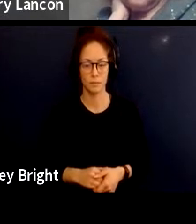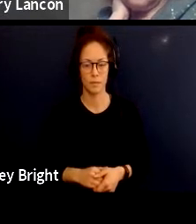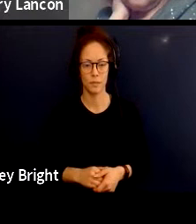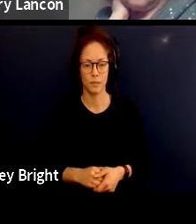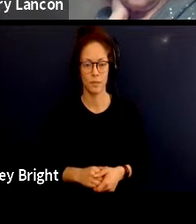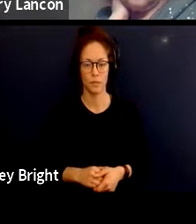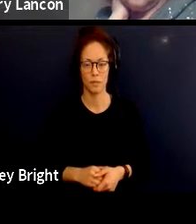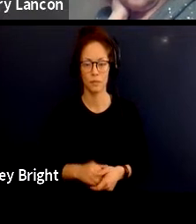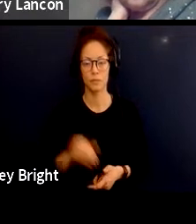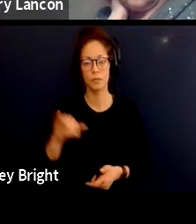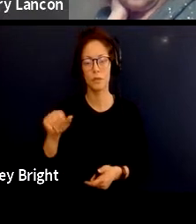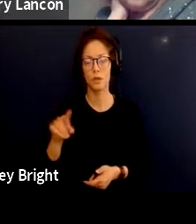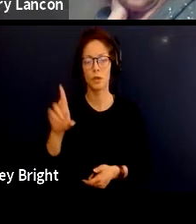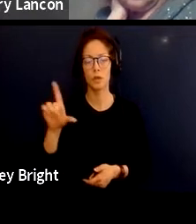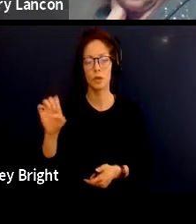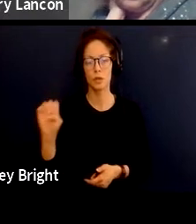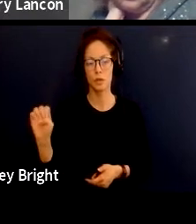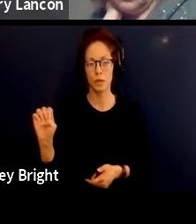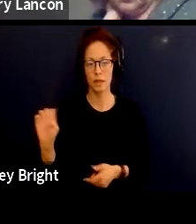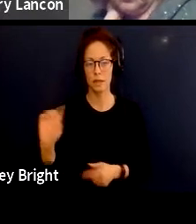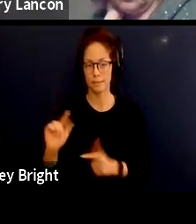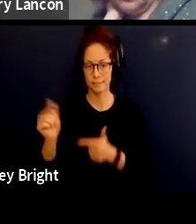Julie, your microphone is enabled.